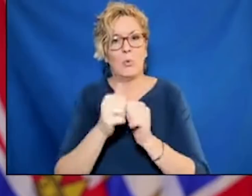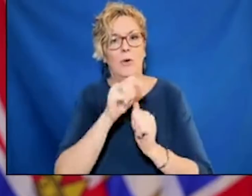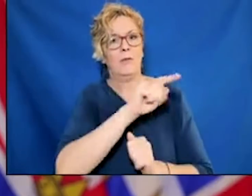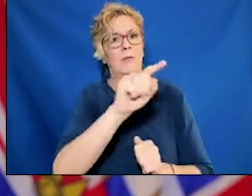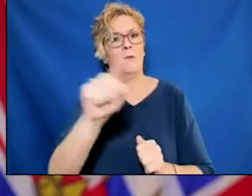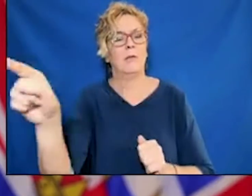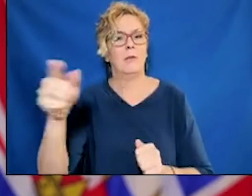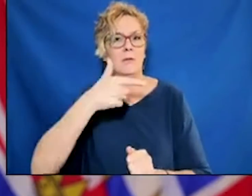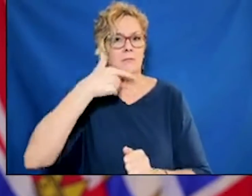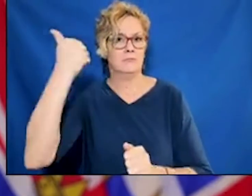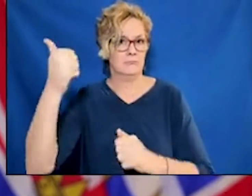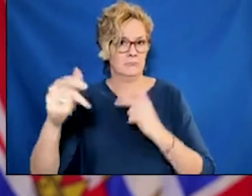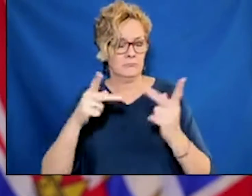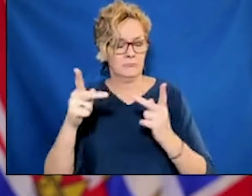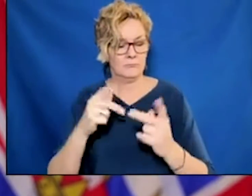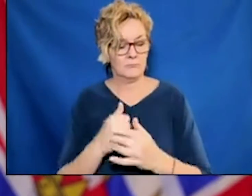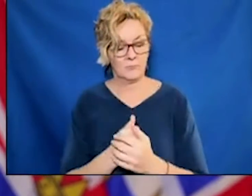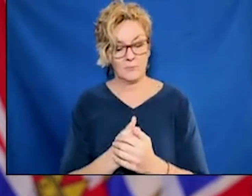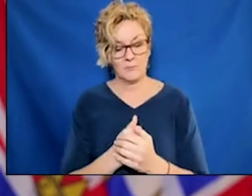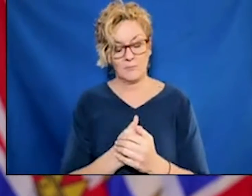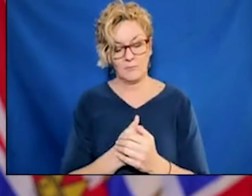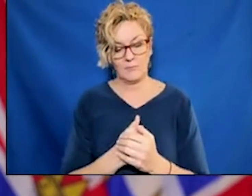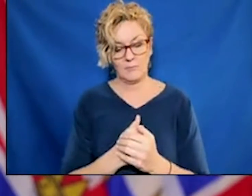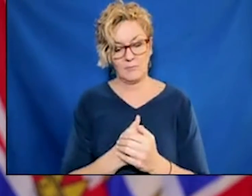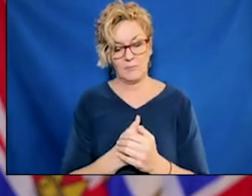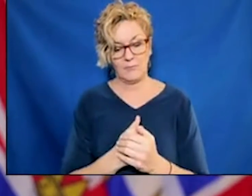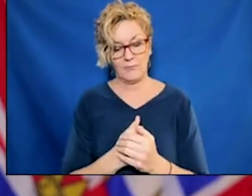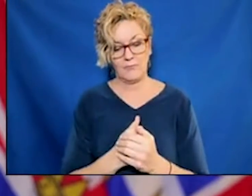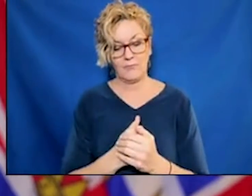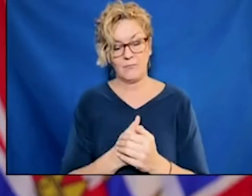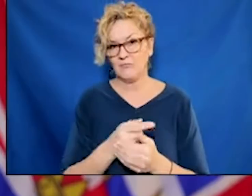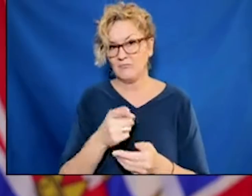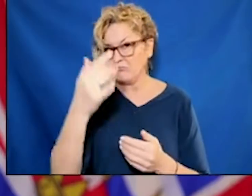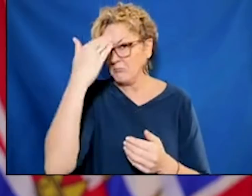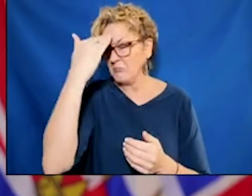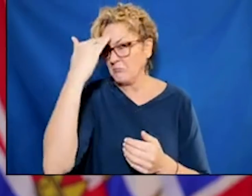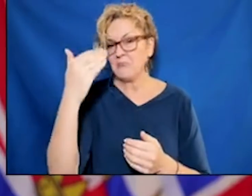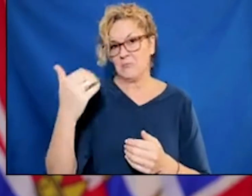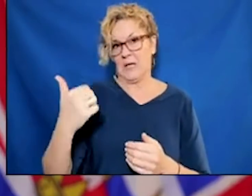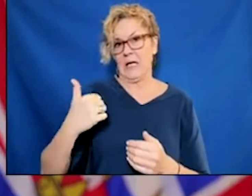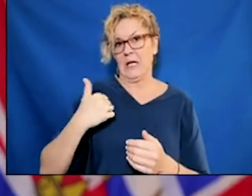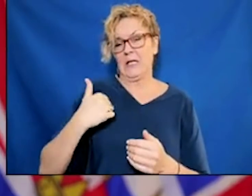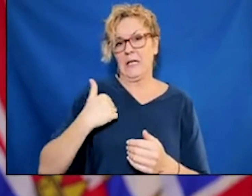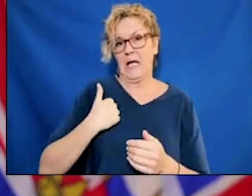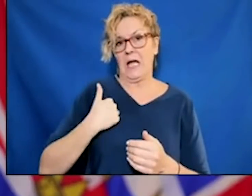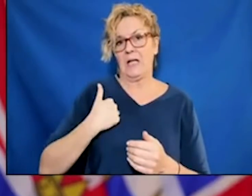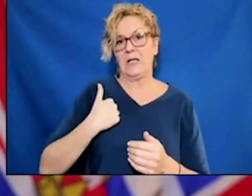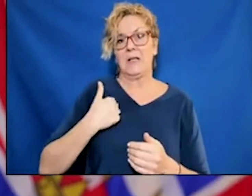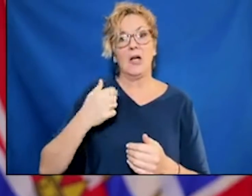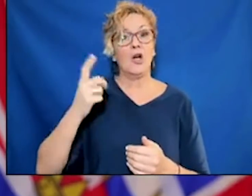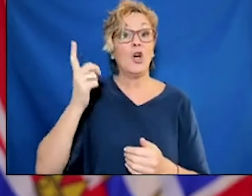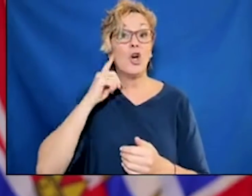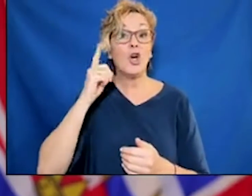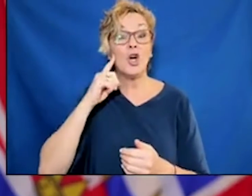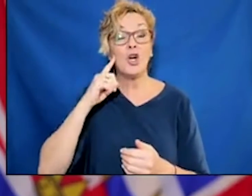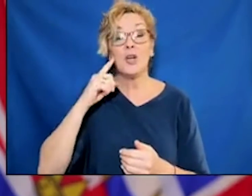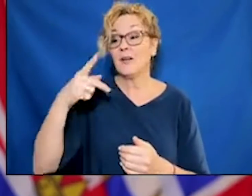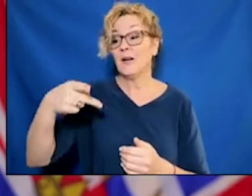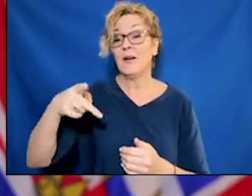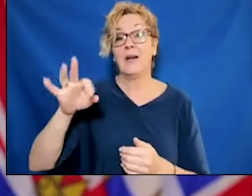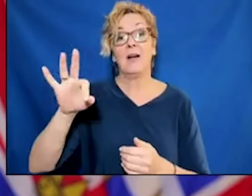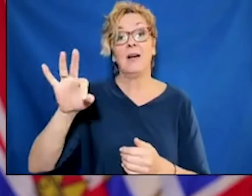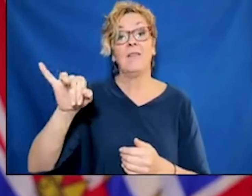know, as was announced last week, Canada has received notice that there will be delays in the Pfizer vaccine